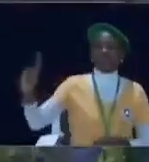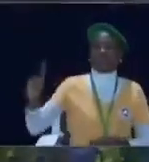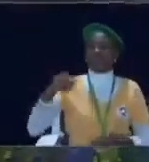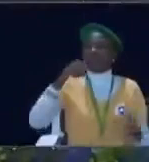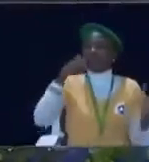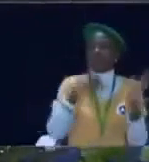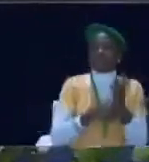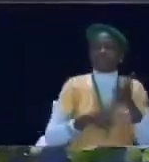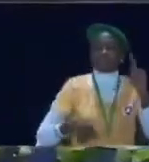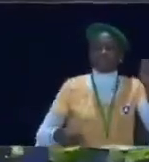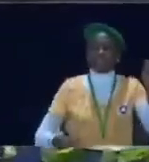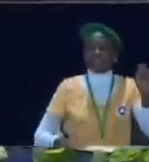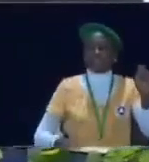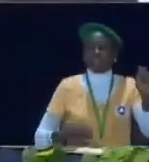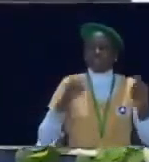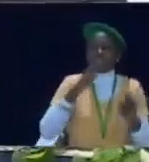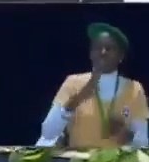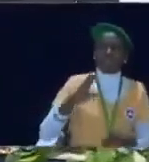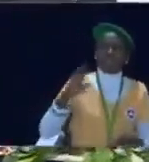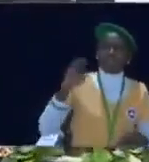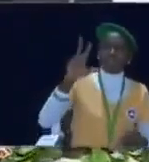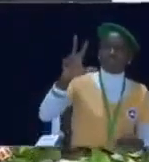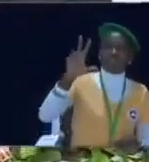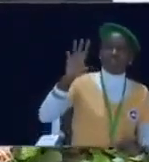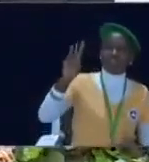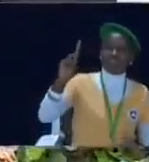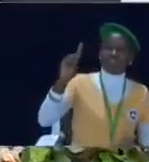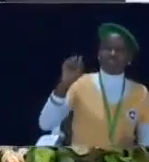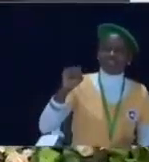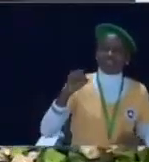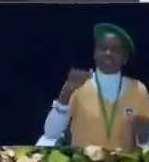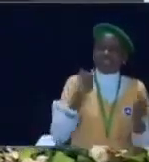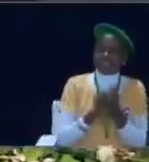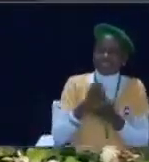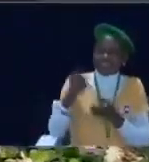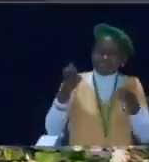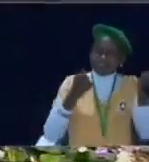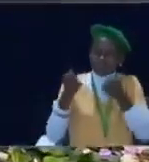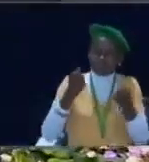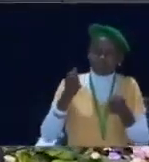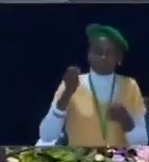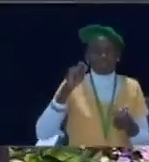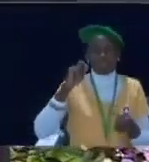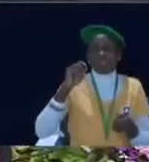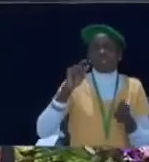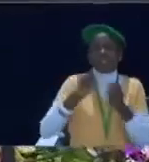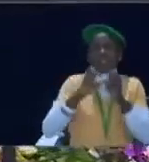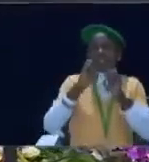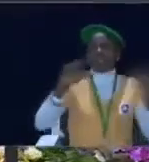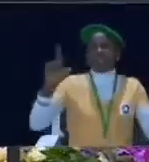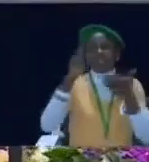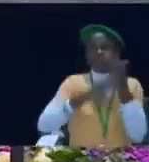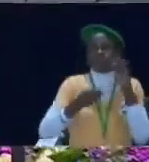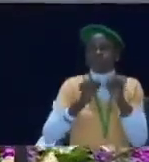D. There are three D's that govern enlargement. Number